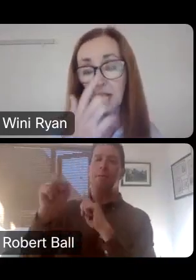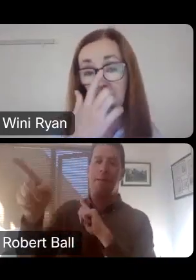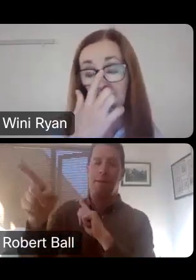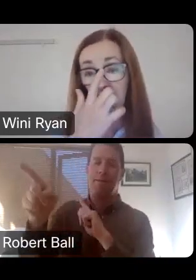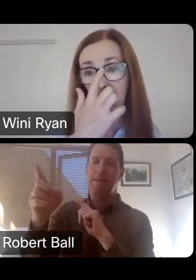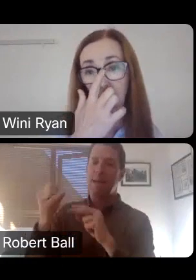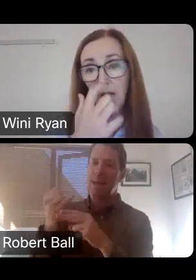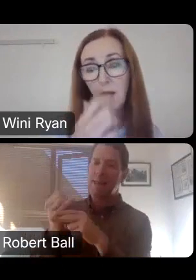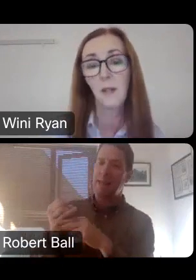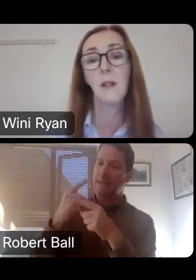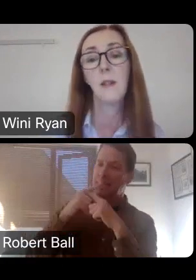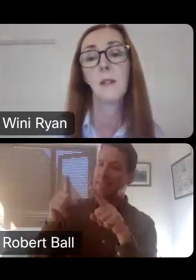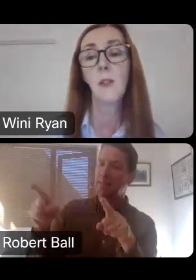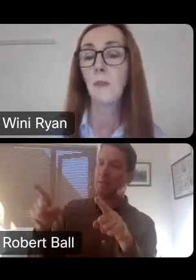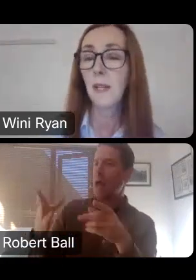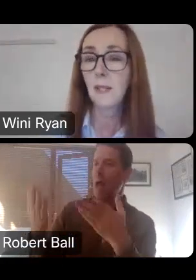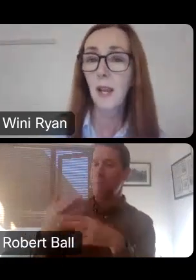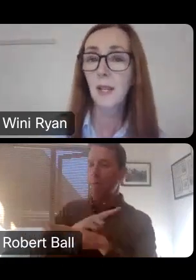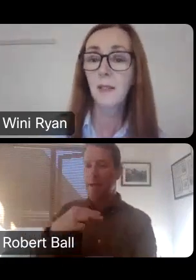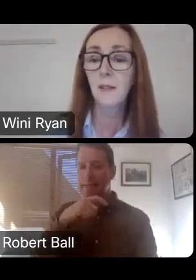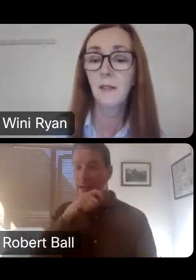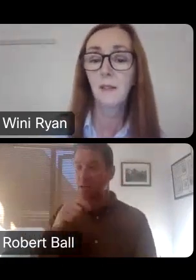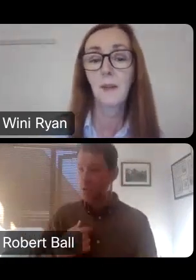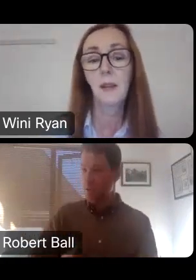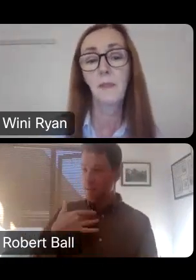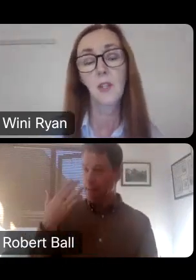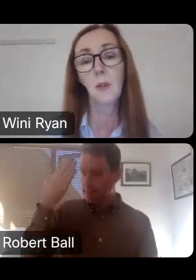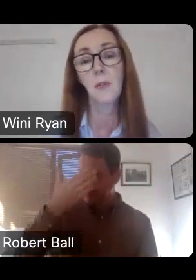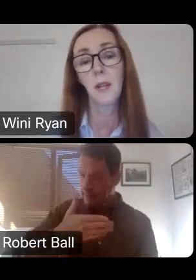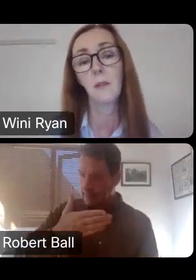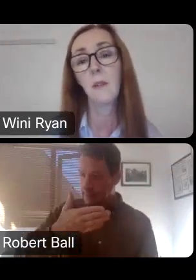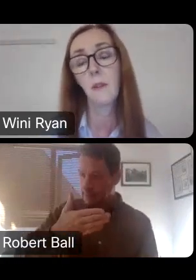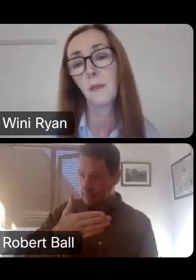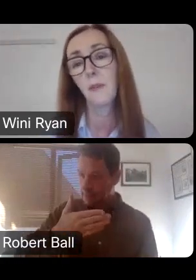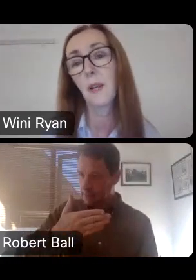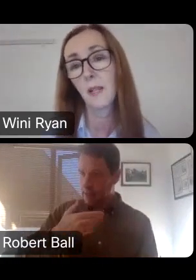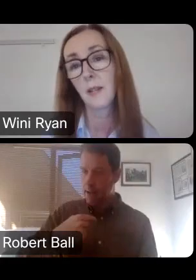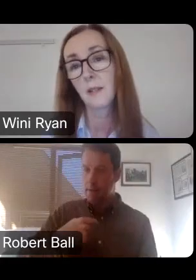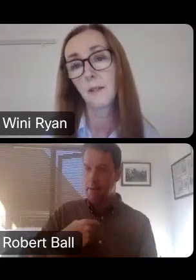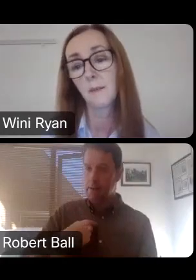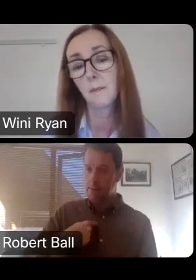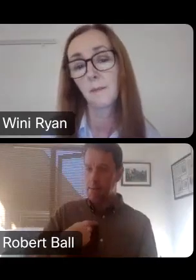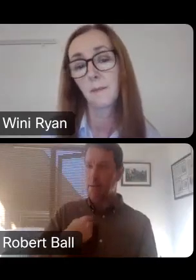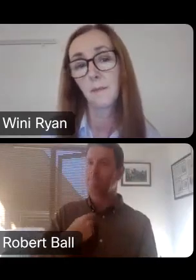I'm not saying to you, so you're feeling sad? My inflection goes down. You're feeling sad.